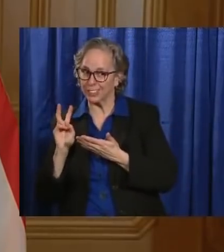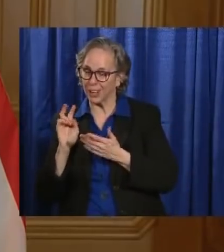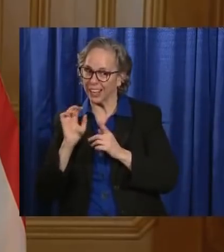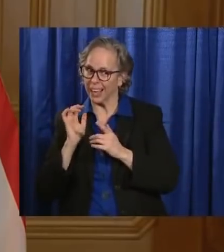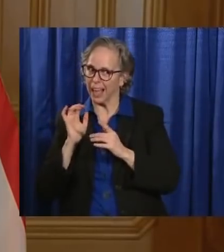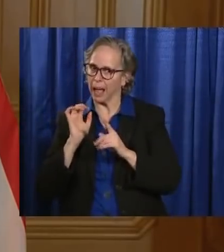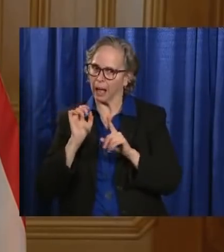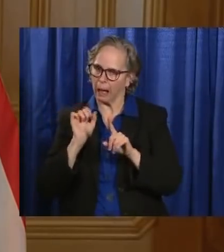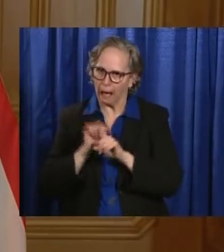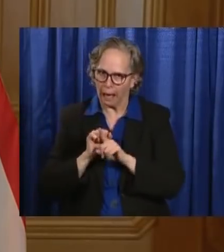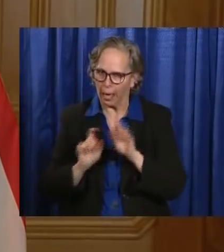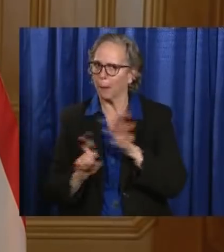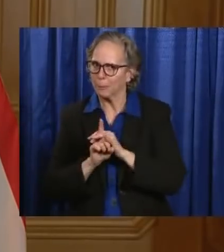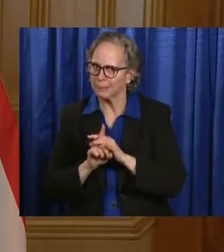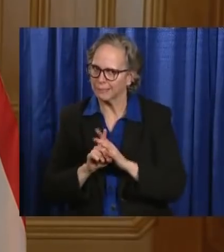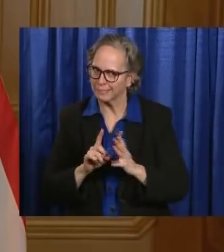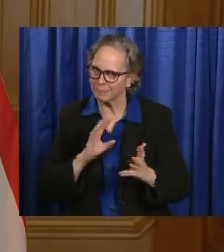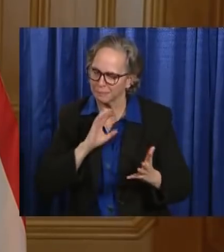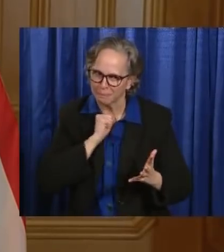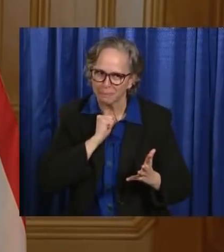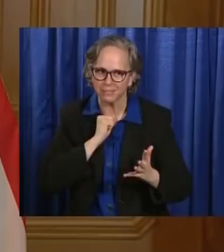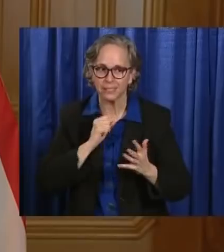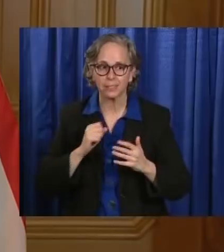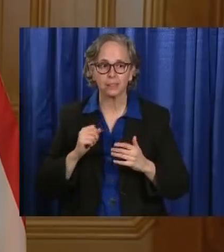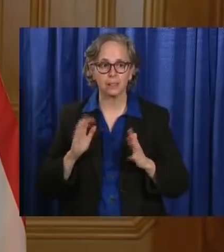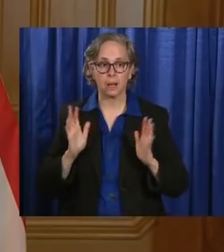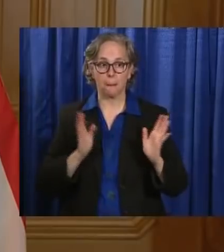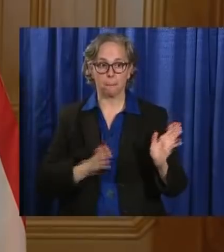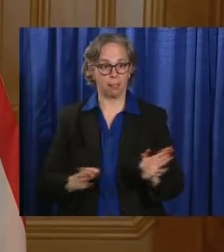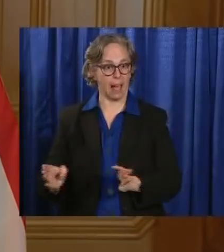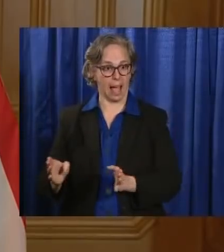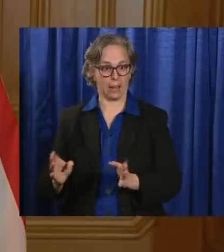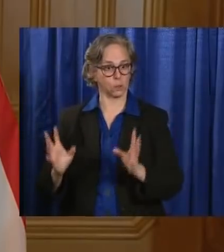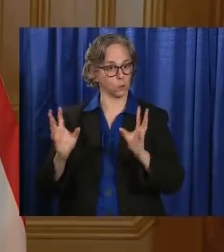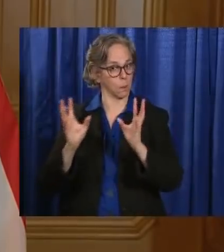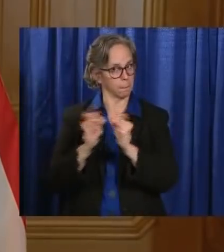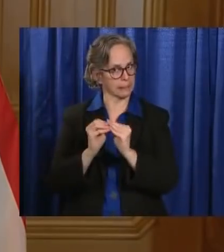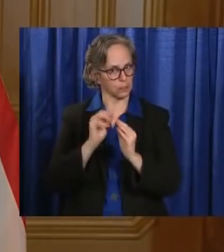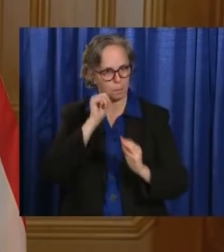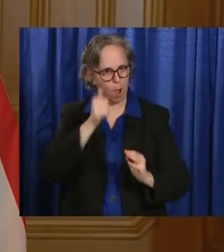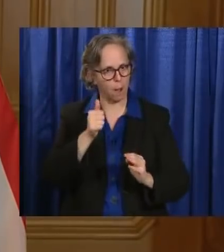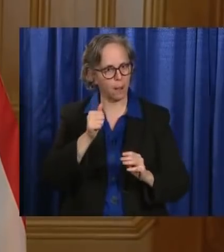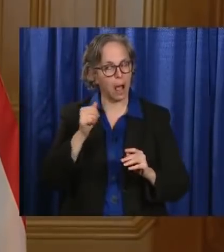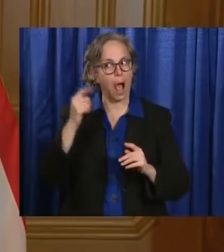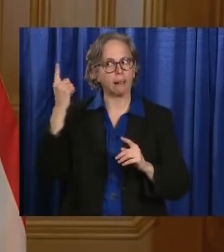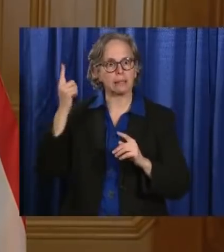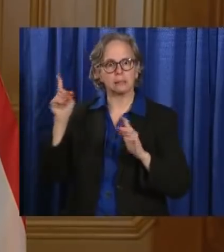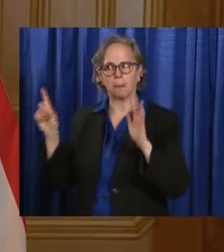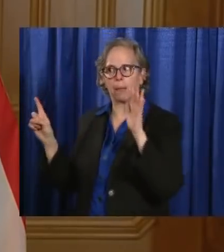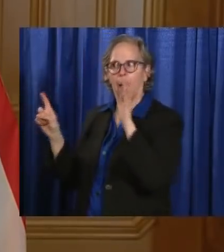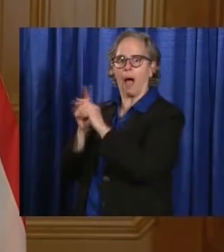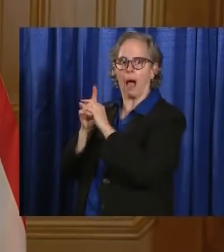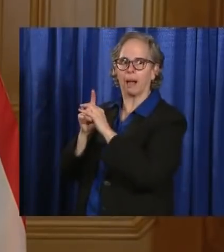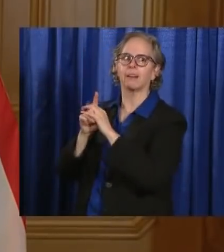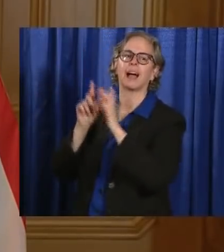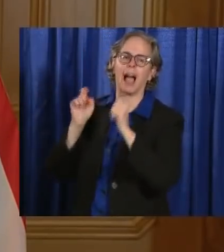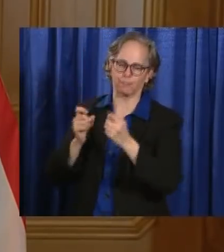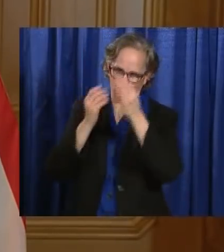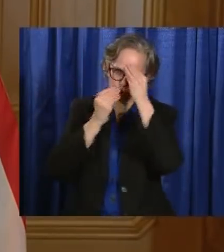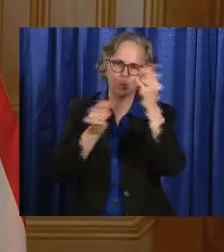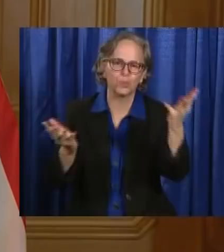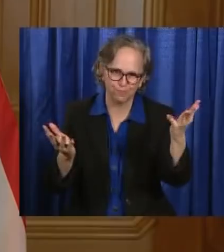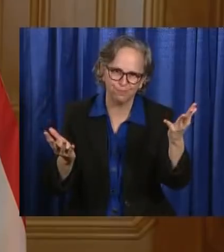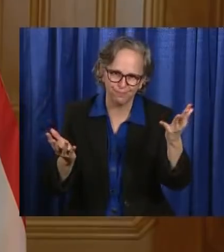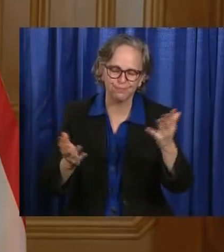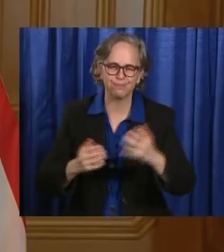But we do not intend to be here tomorrow unless something comes up where we have to get a message to the people of the state